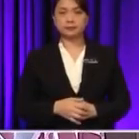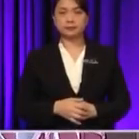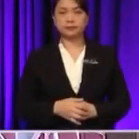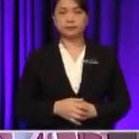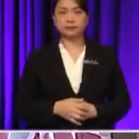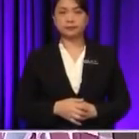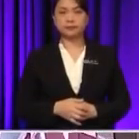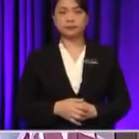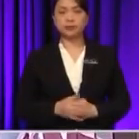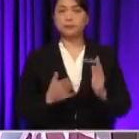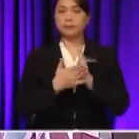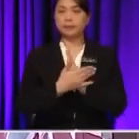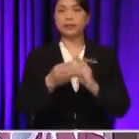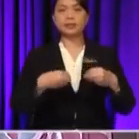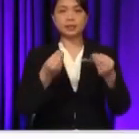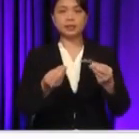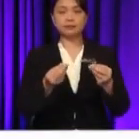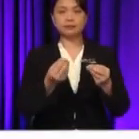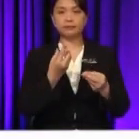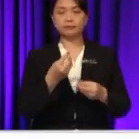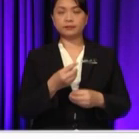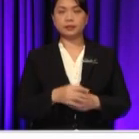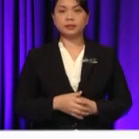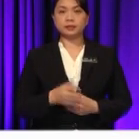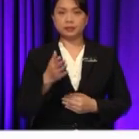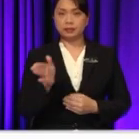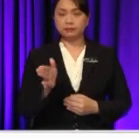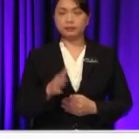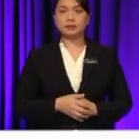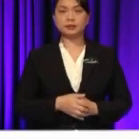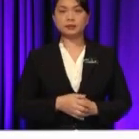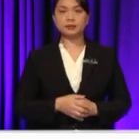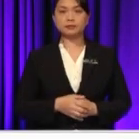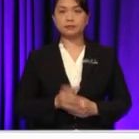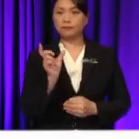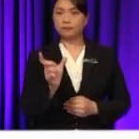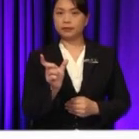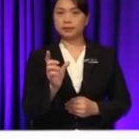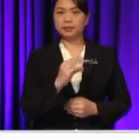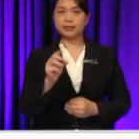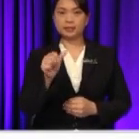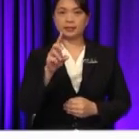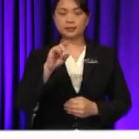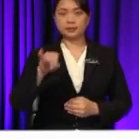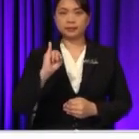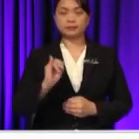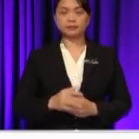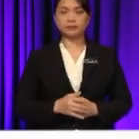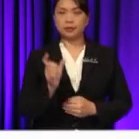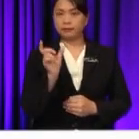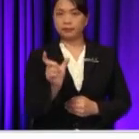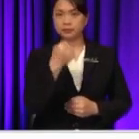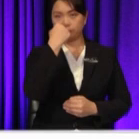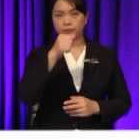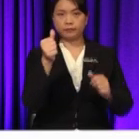thesis statement by using the given phrase and a chosen adjective. So I'm going to give a phrase for them. So this is the same phrase for everyone. This is